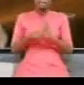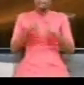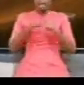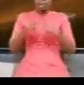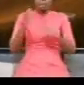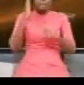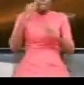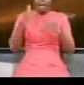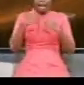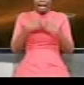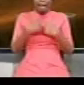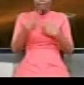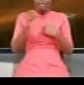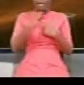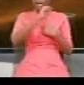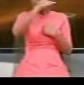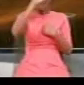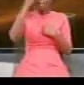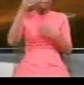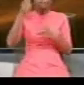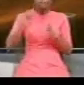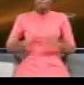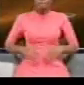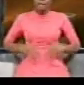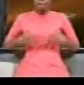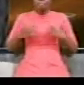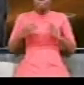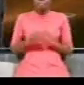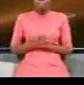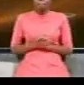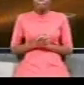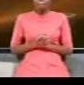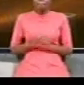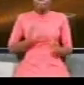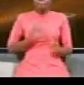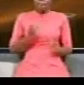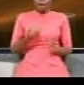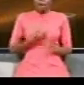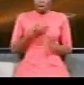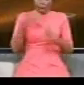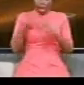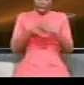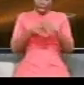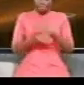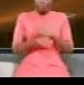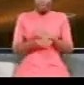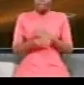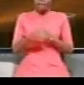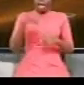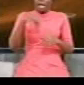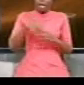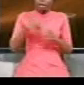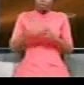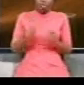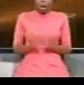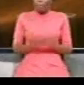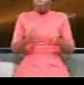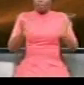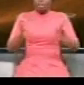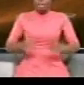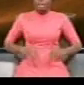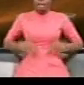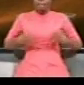shall have the light of life. Our entrance into abundant